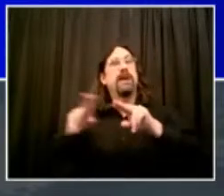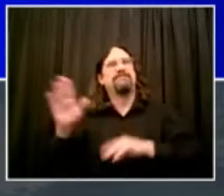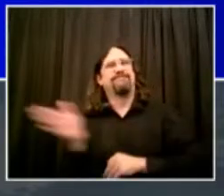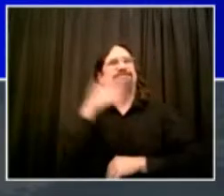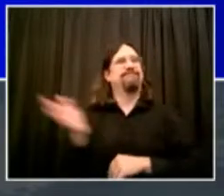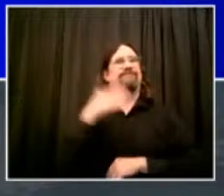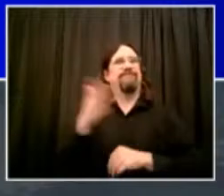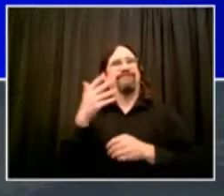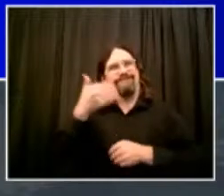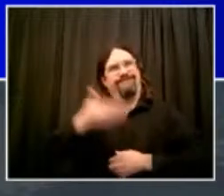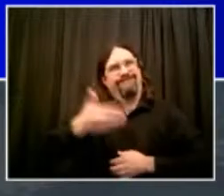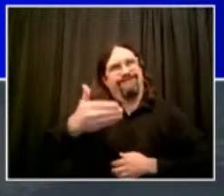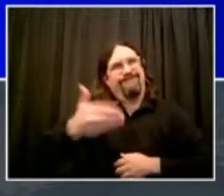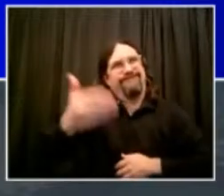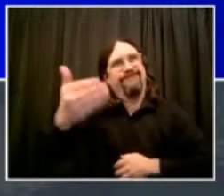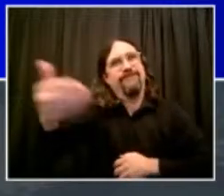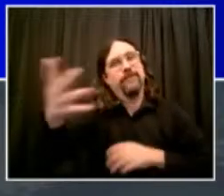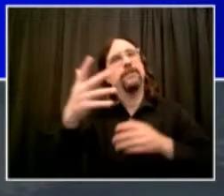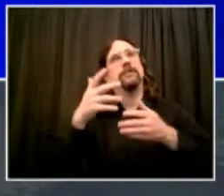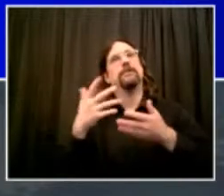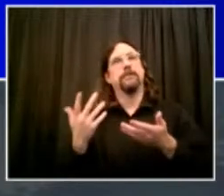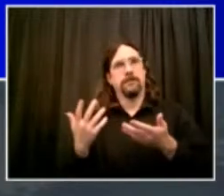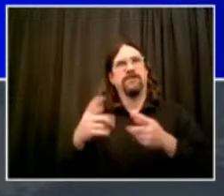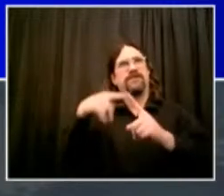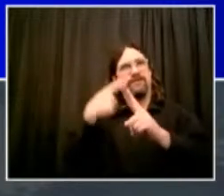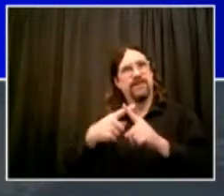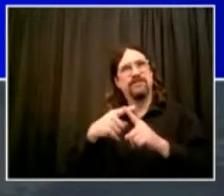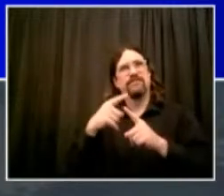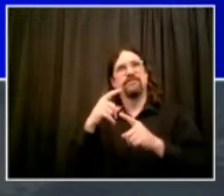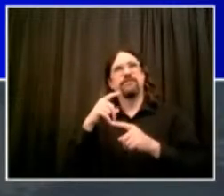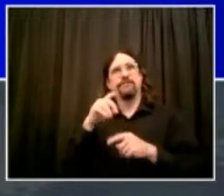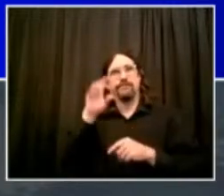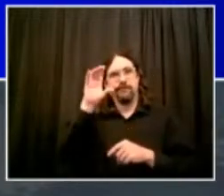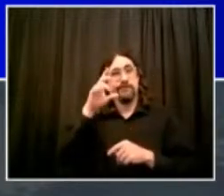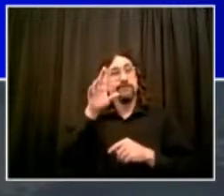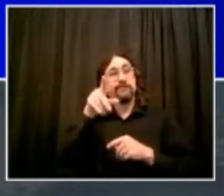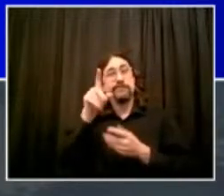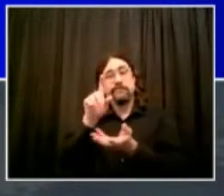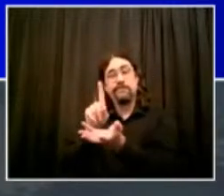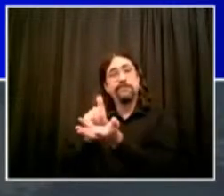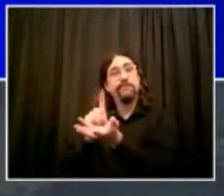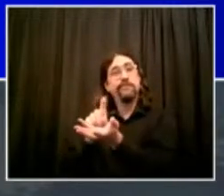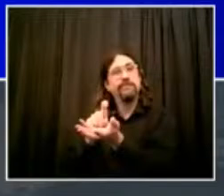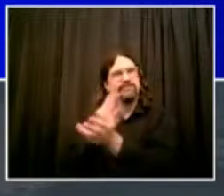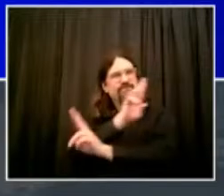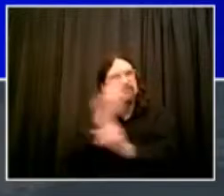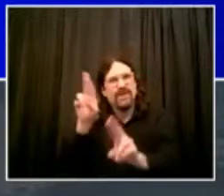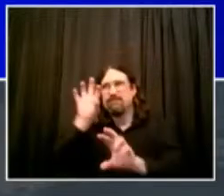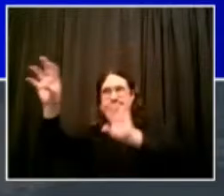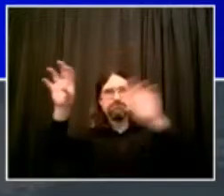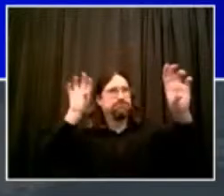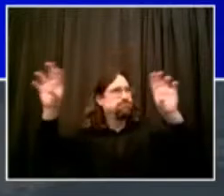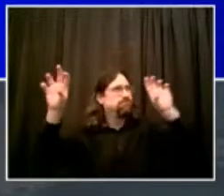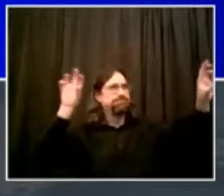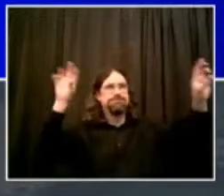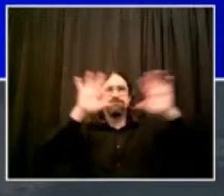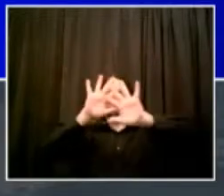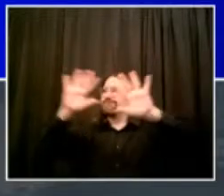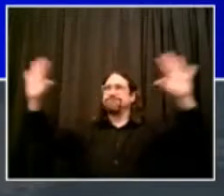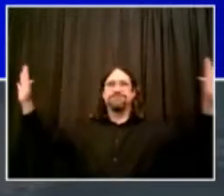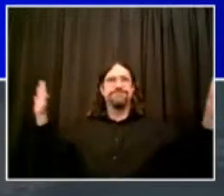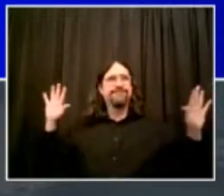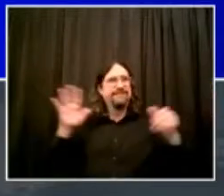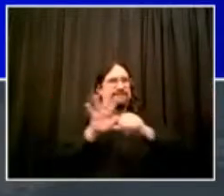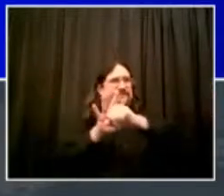station. We want to see more and more support for people who are using the subways, want to see the same kind